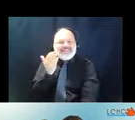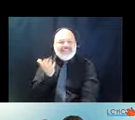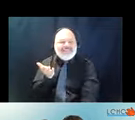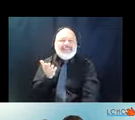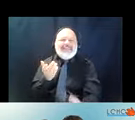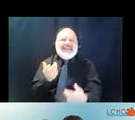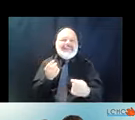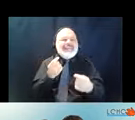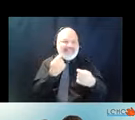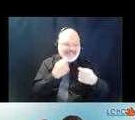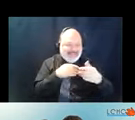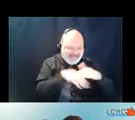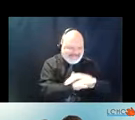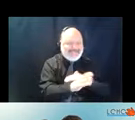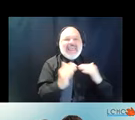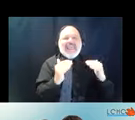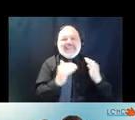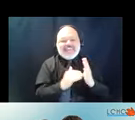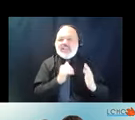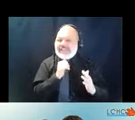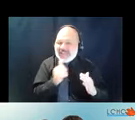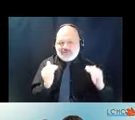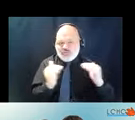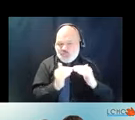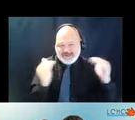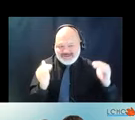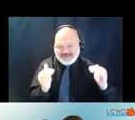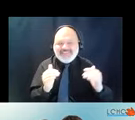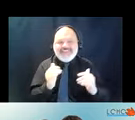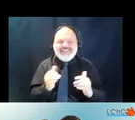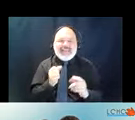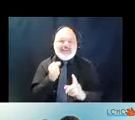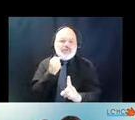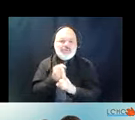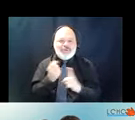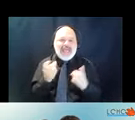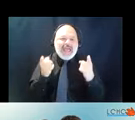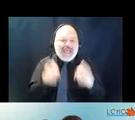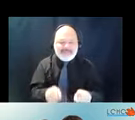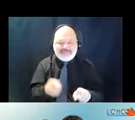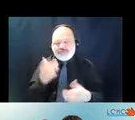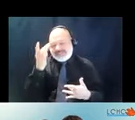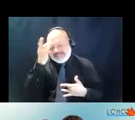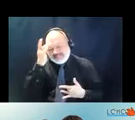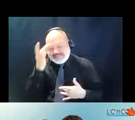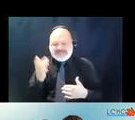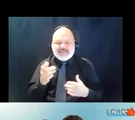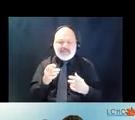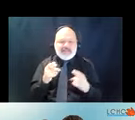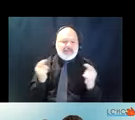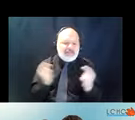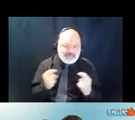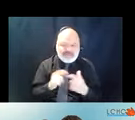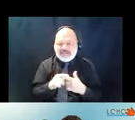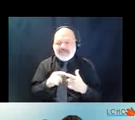reintroducing inequities into the system, and that ultimately has consequences for disease, injury